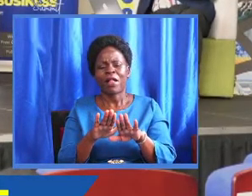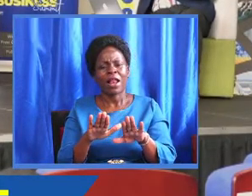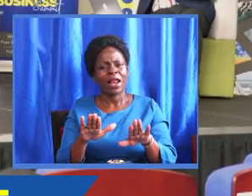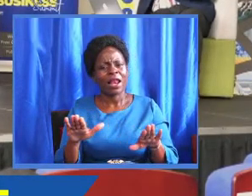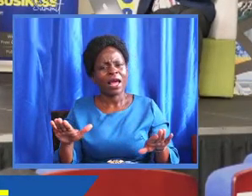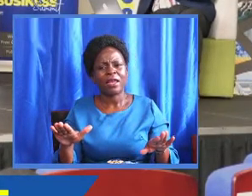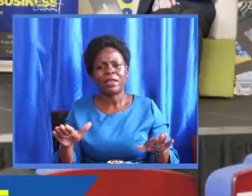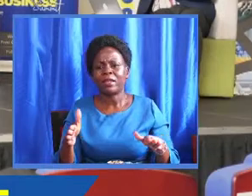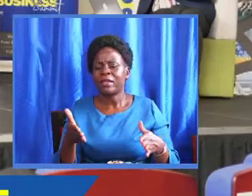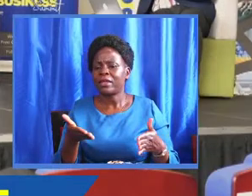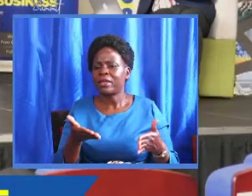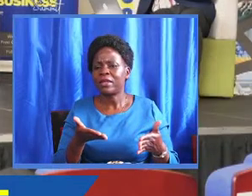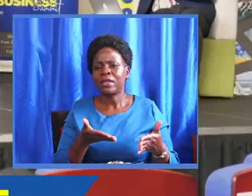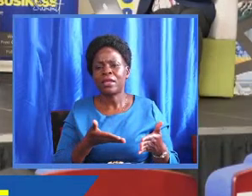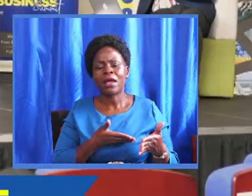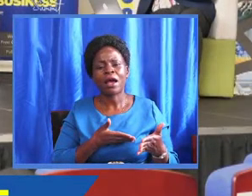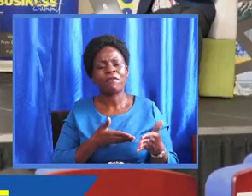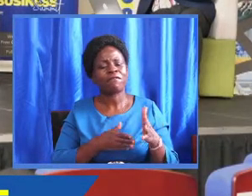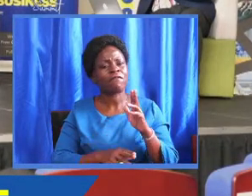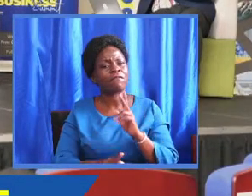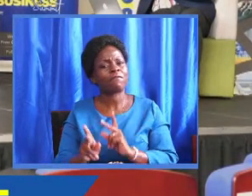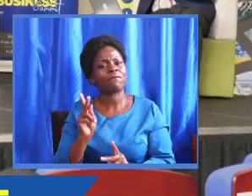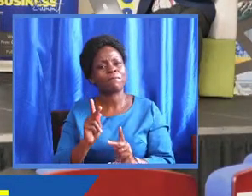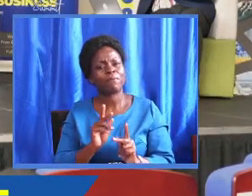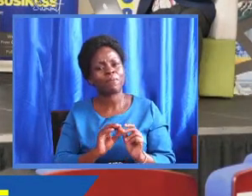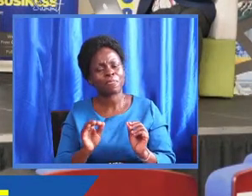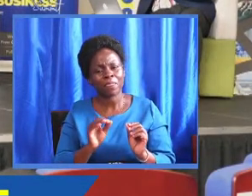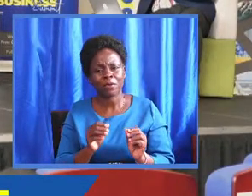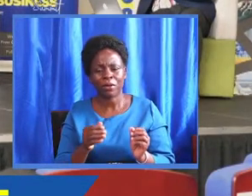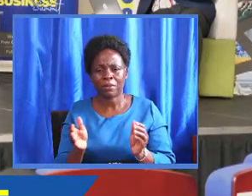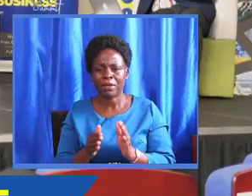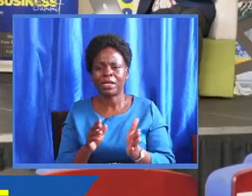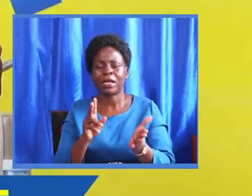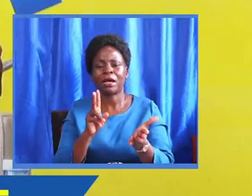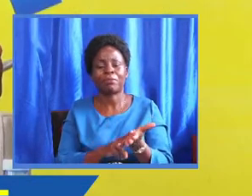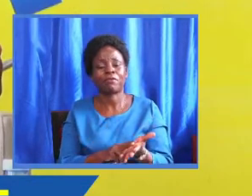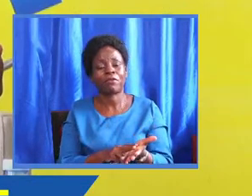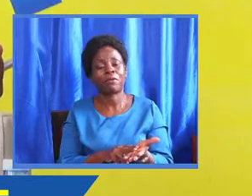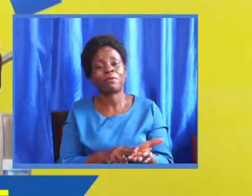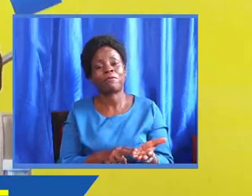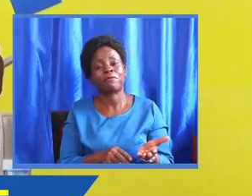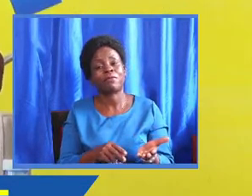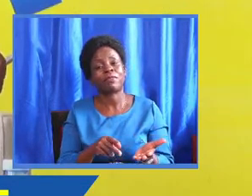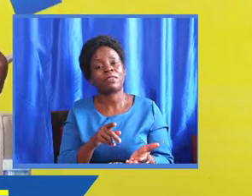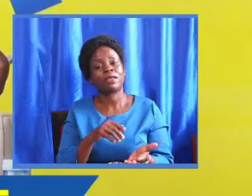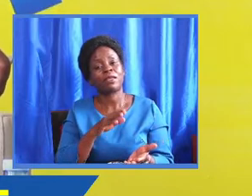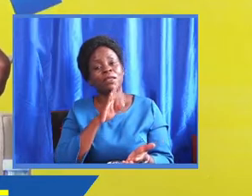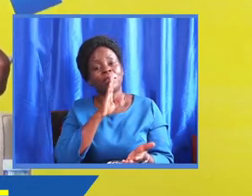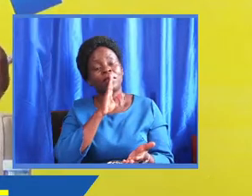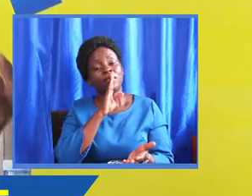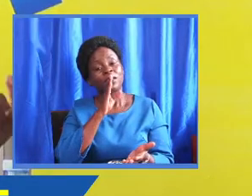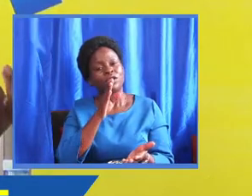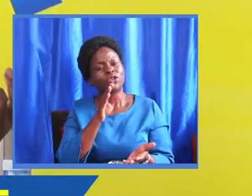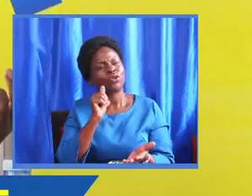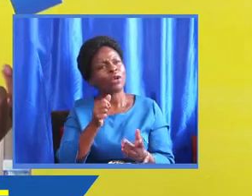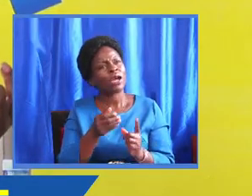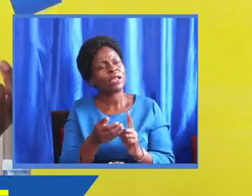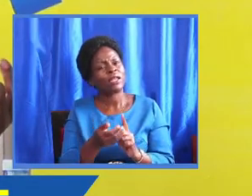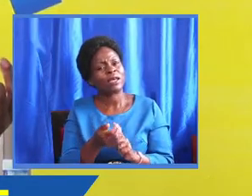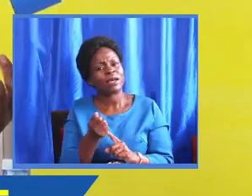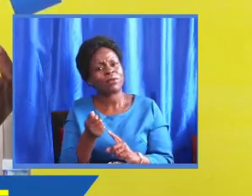have development approval or planning approval, then it will be, you can acquire